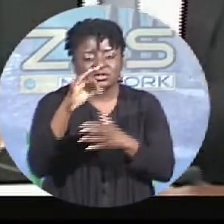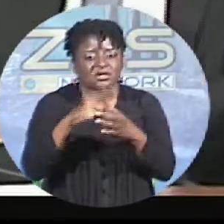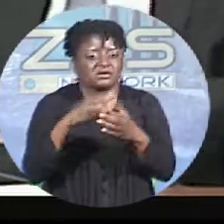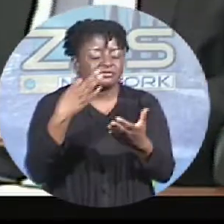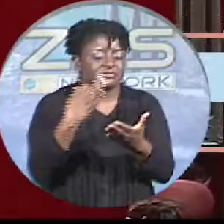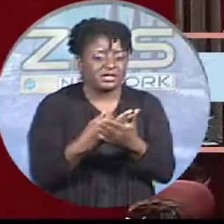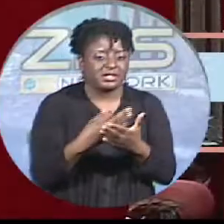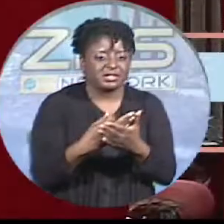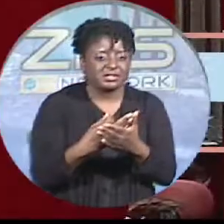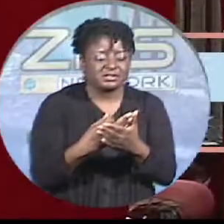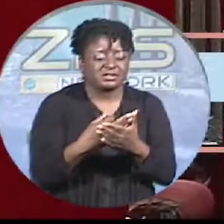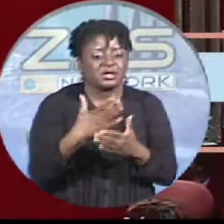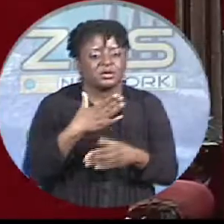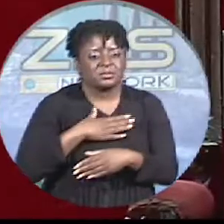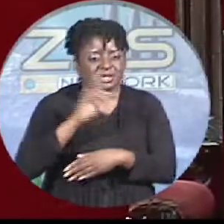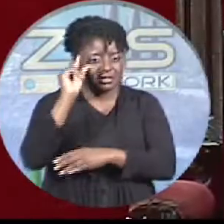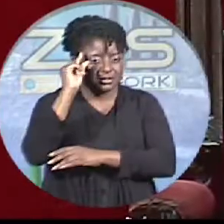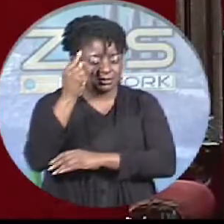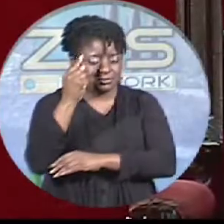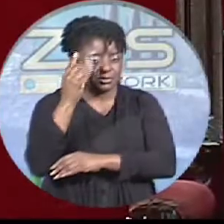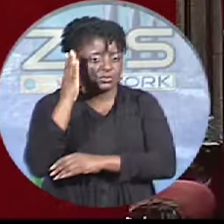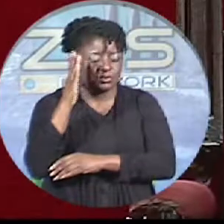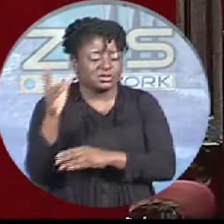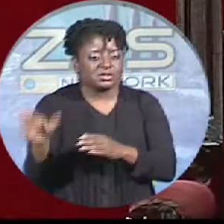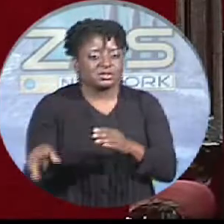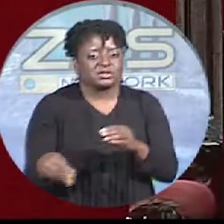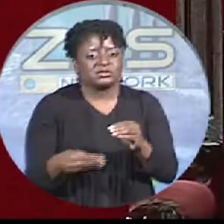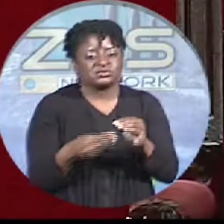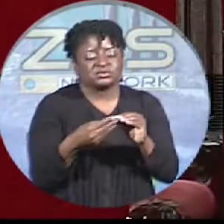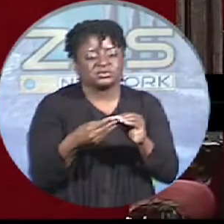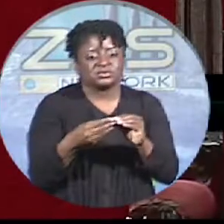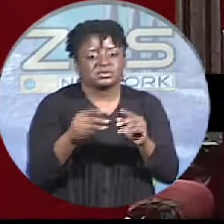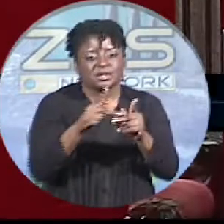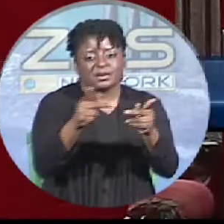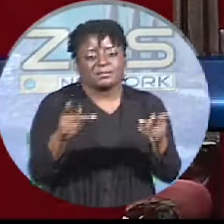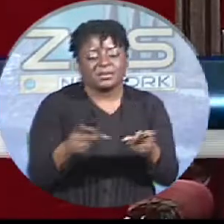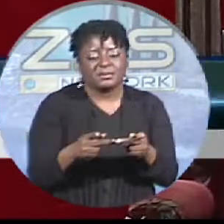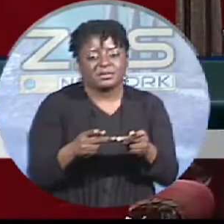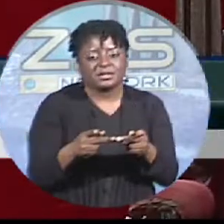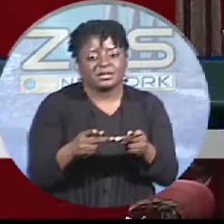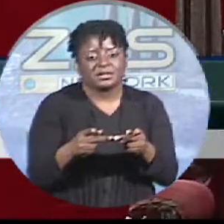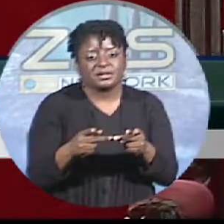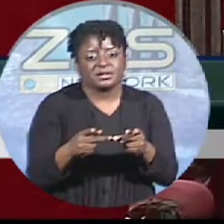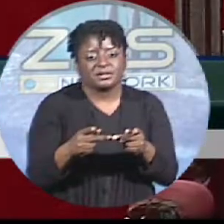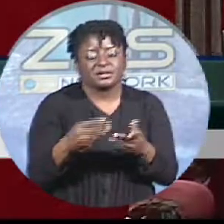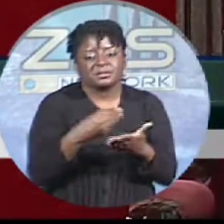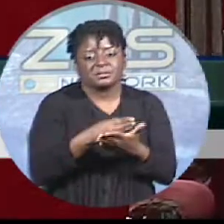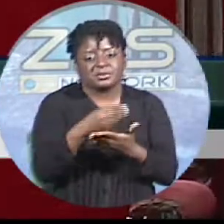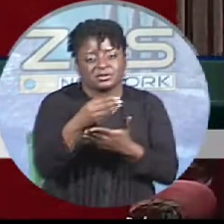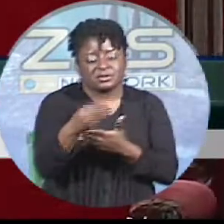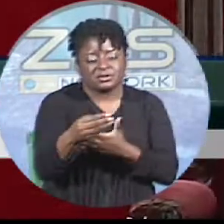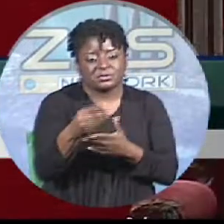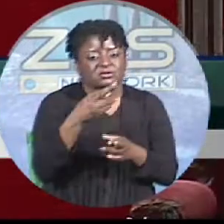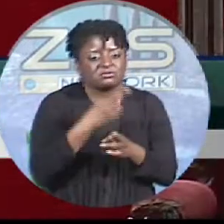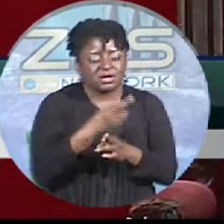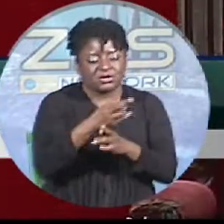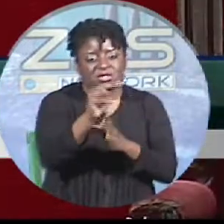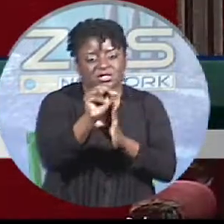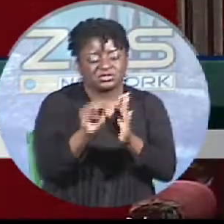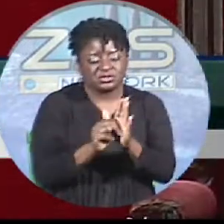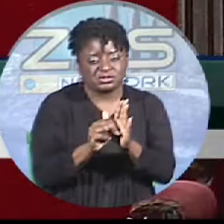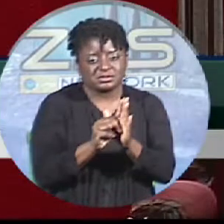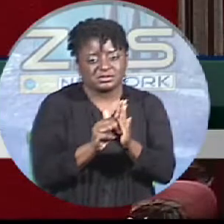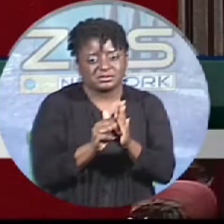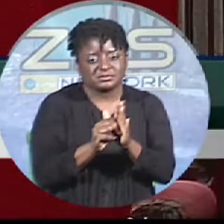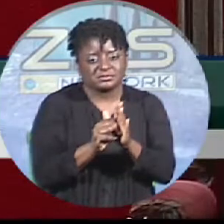country's economy. My government will introduce public procurement regulations under the Financial Administration and Audit